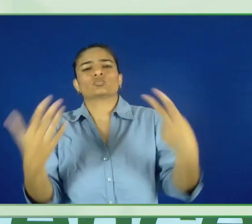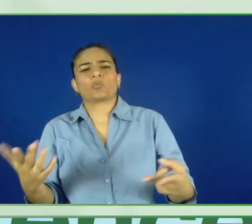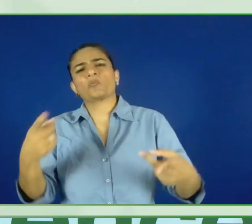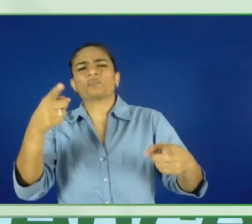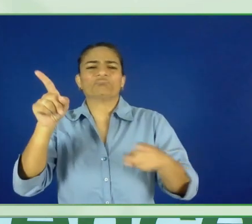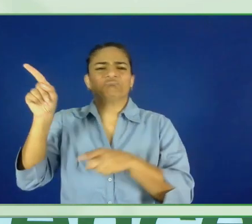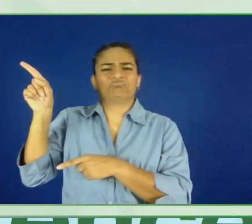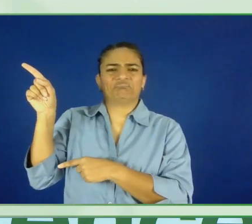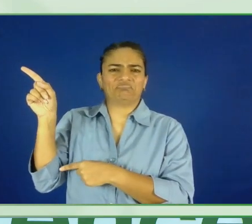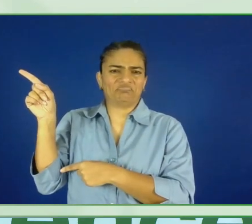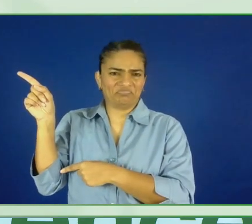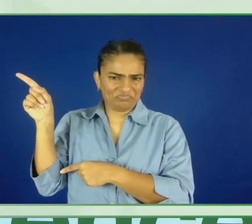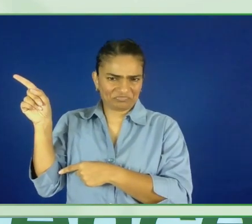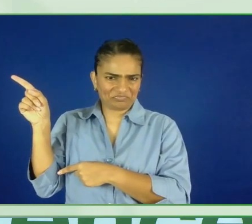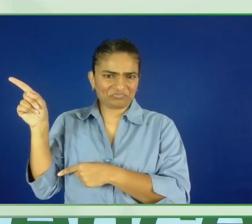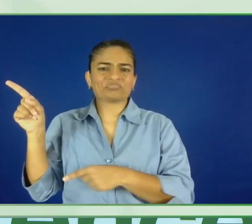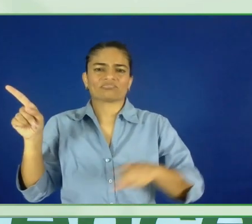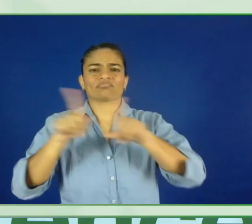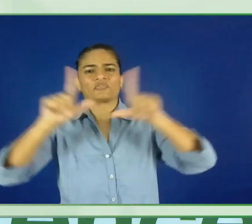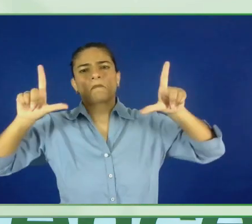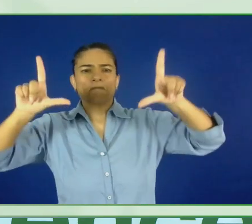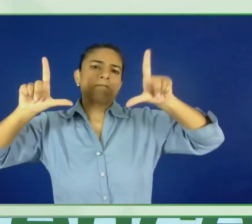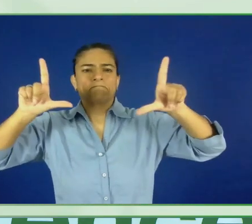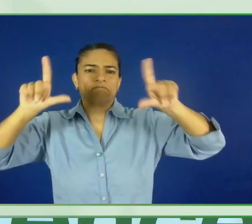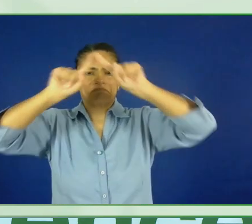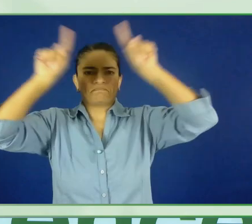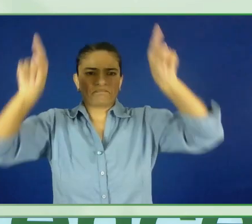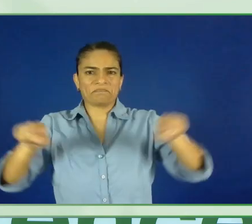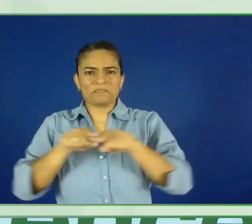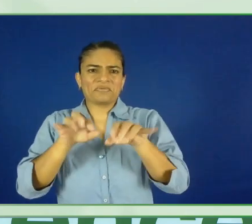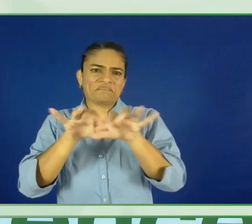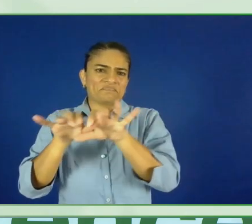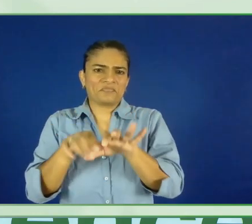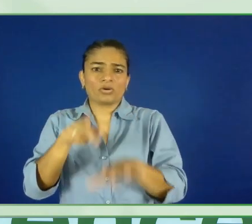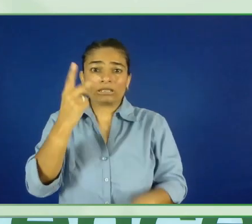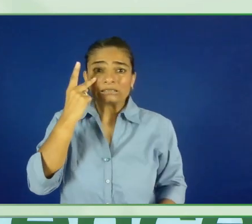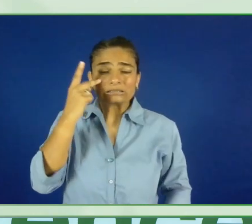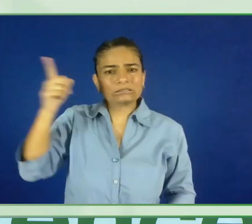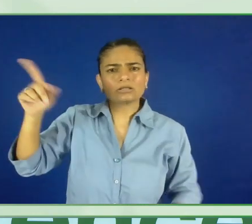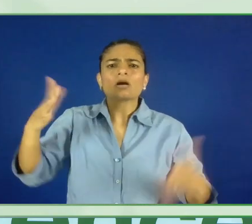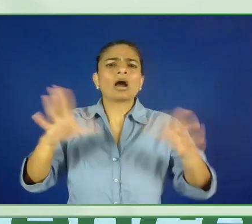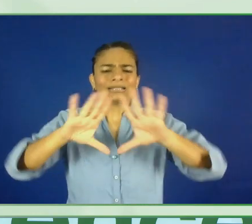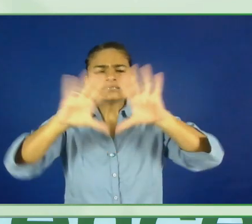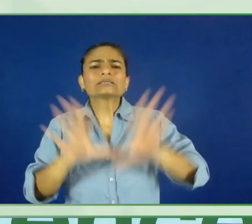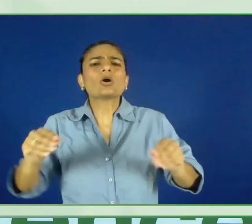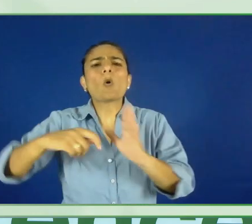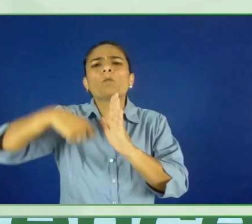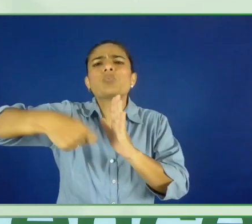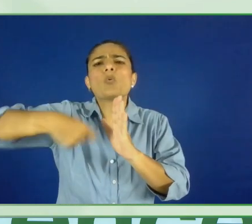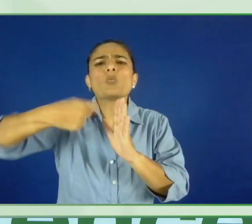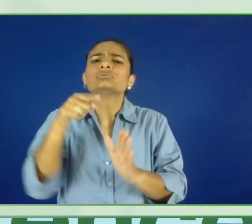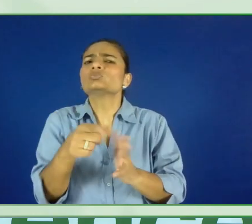we're having with this. So if you look at it, what the Zero Project really has as type of data and what we don't